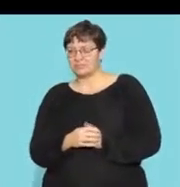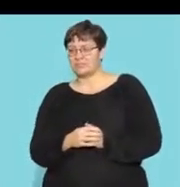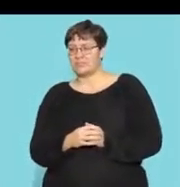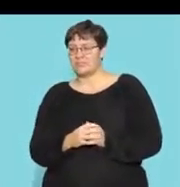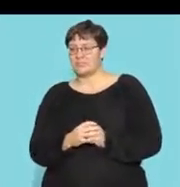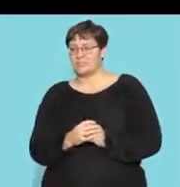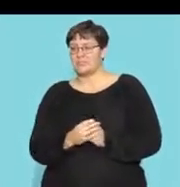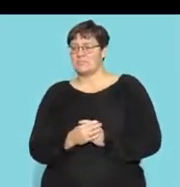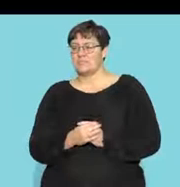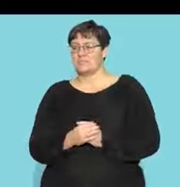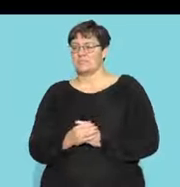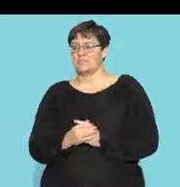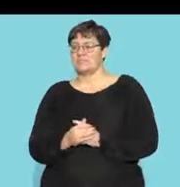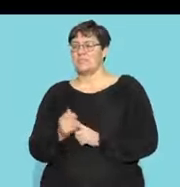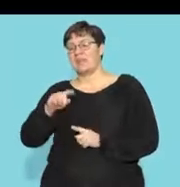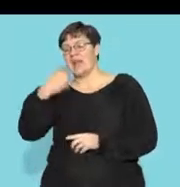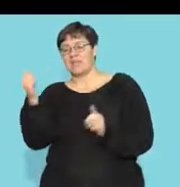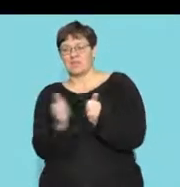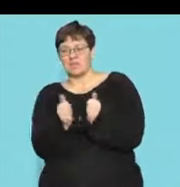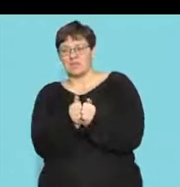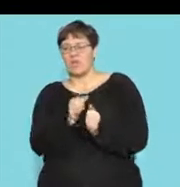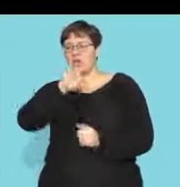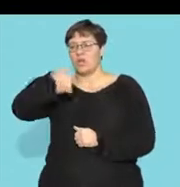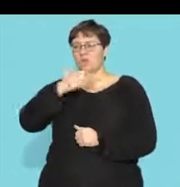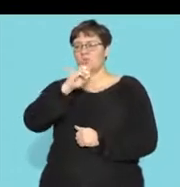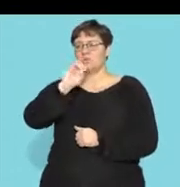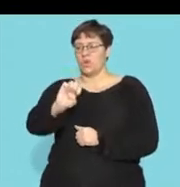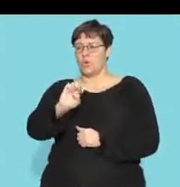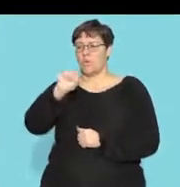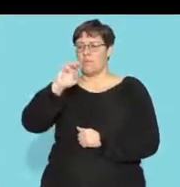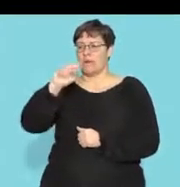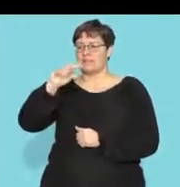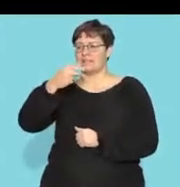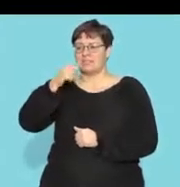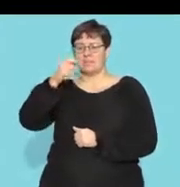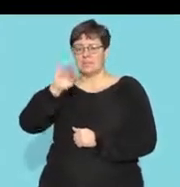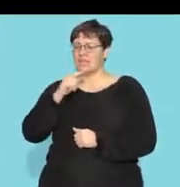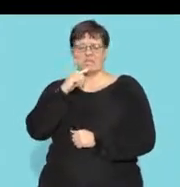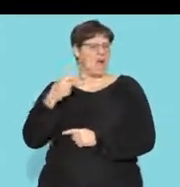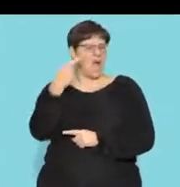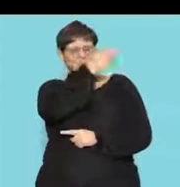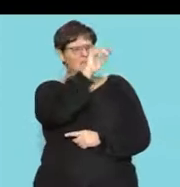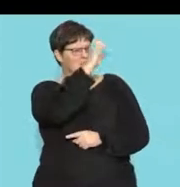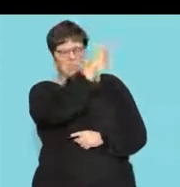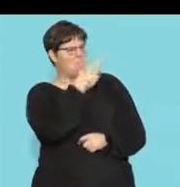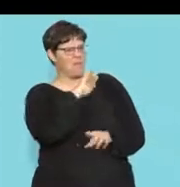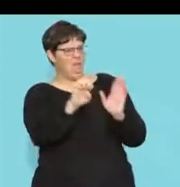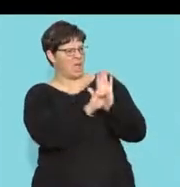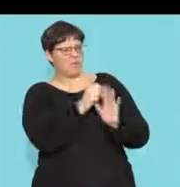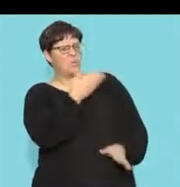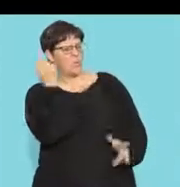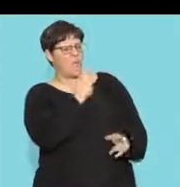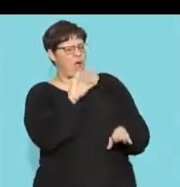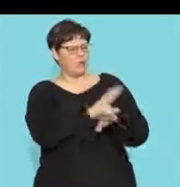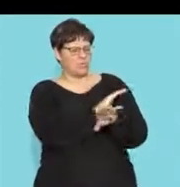we had another partner, Joe Mathibi, who has complained that Tim Lowe has acted unethically in taking over the computer for 4,000